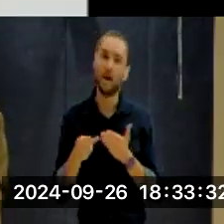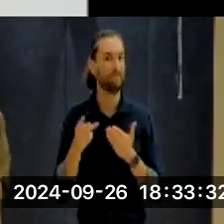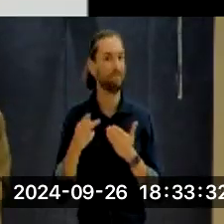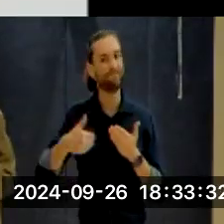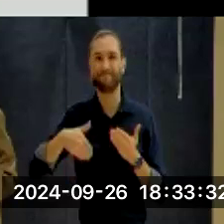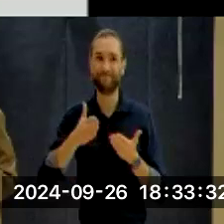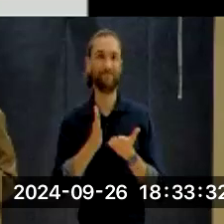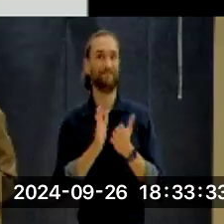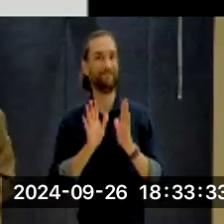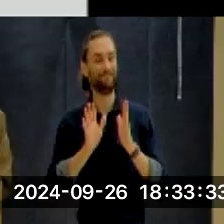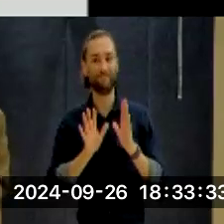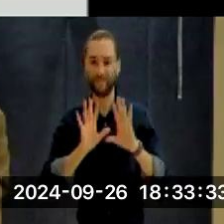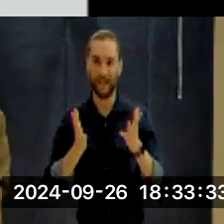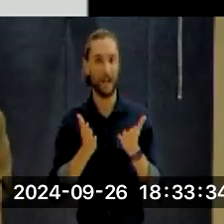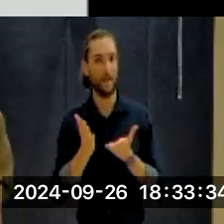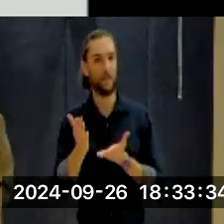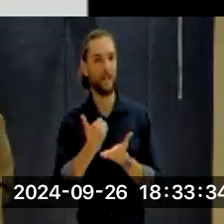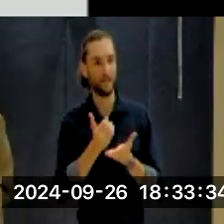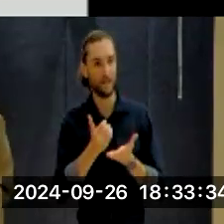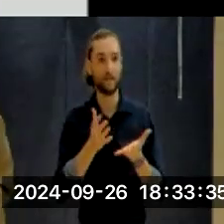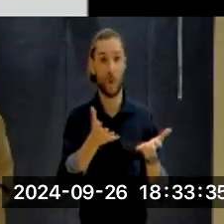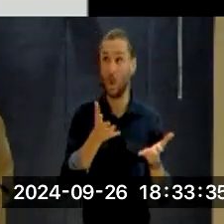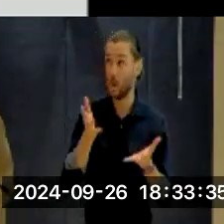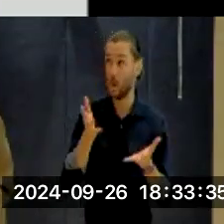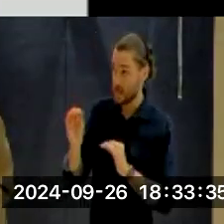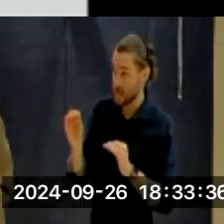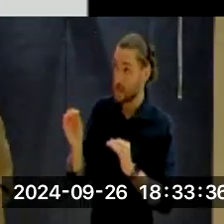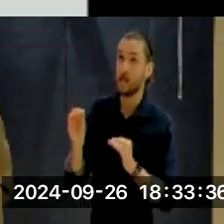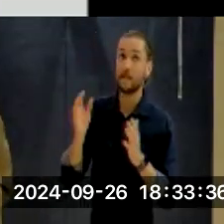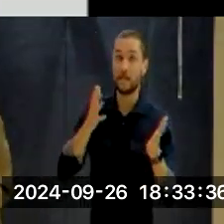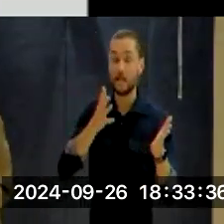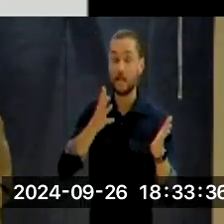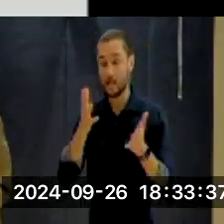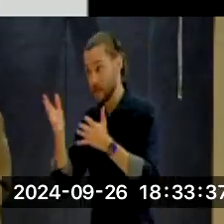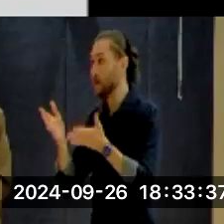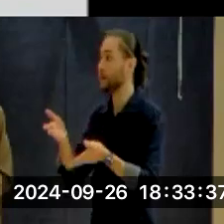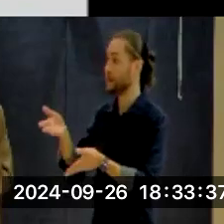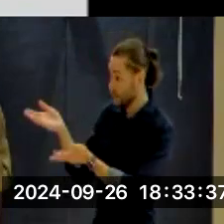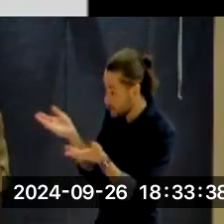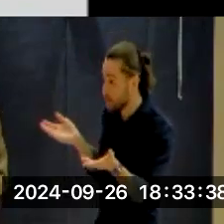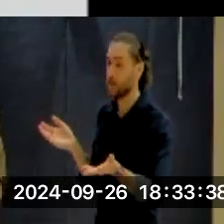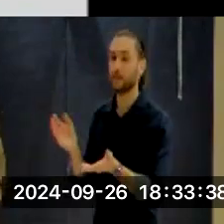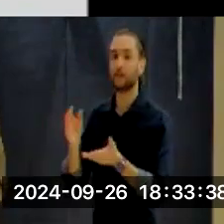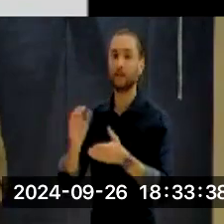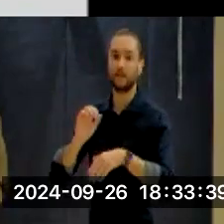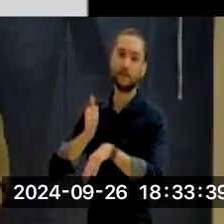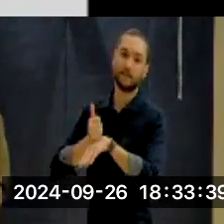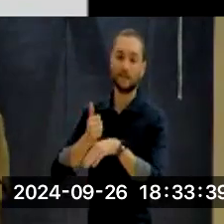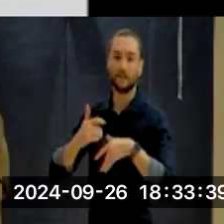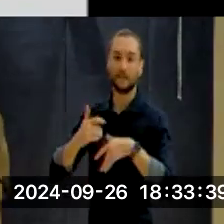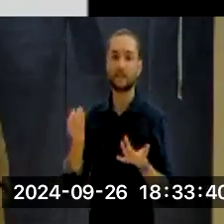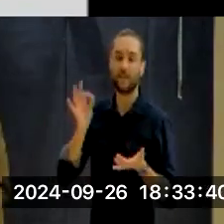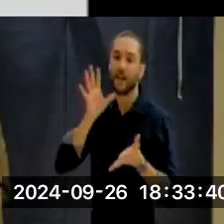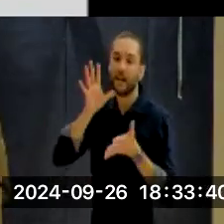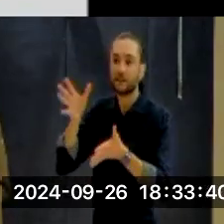So now I'm bringing it to you, even knowing that the Commission on the State of Haight and the Civil Rights Council and the department probably also